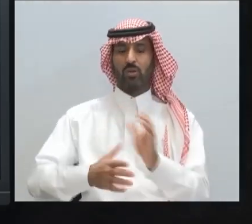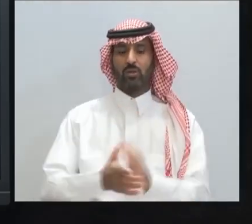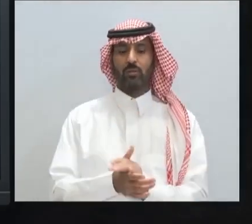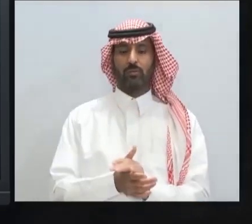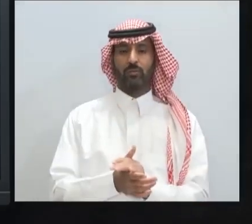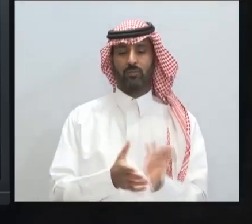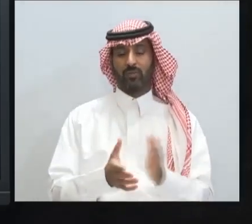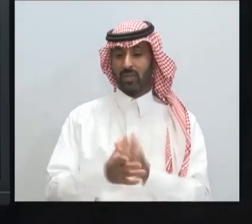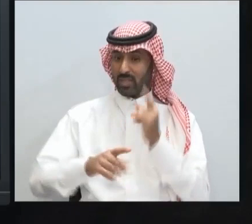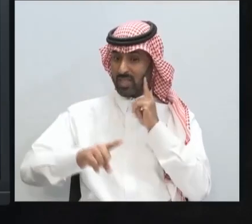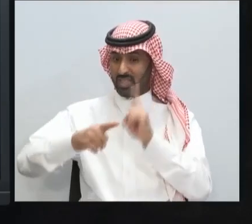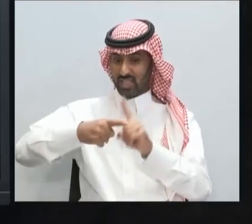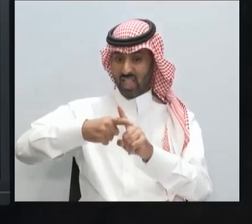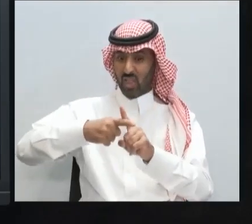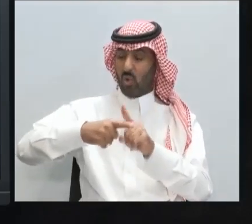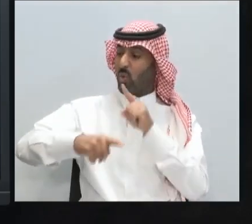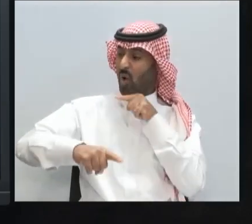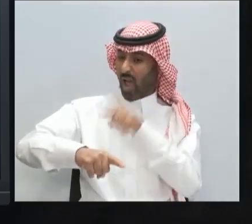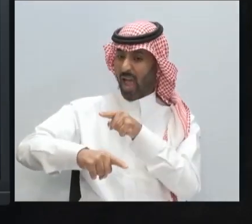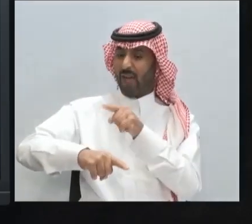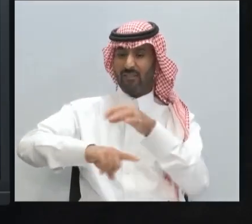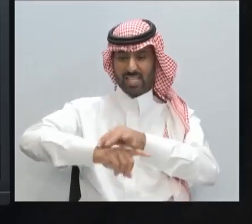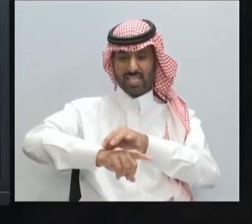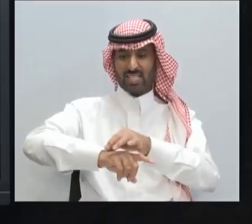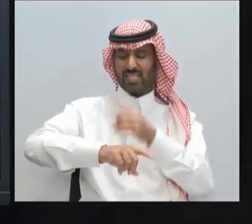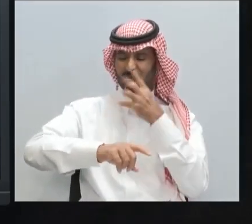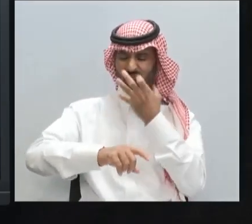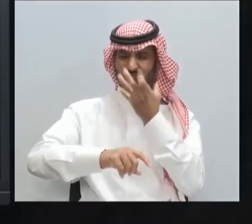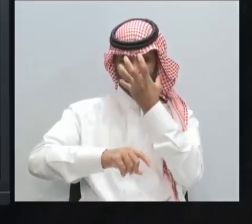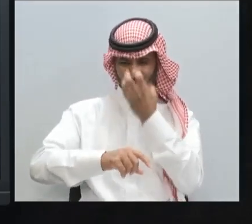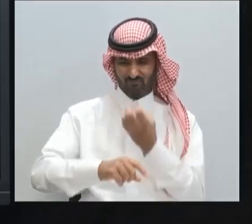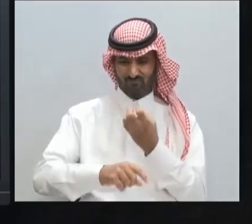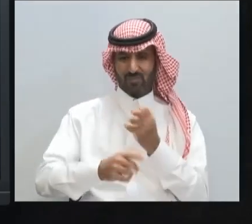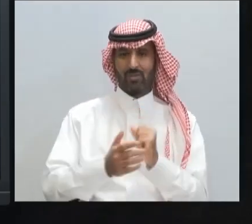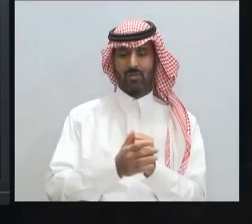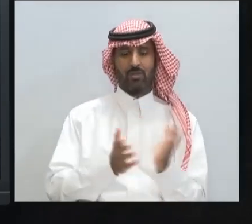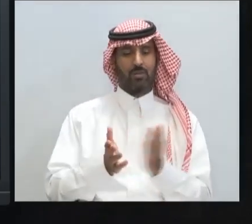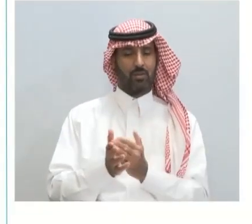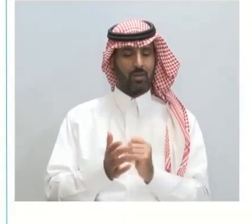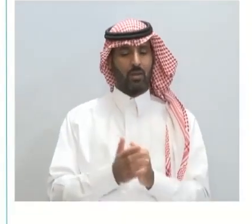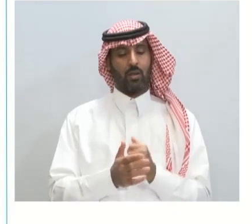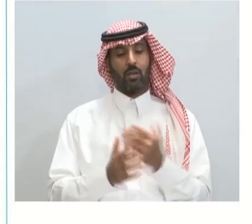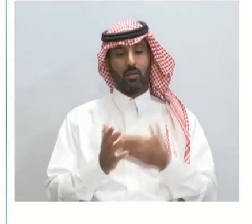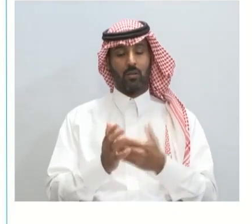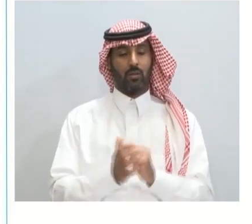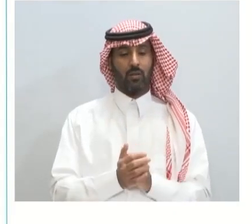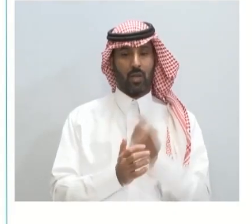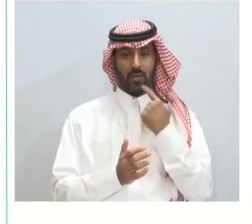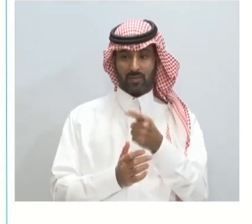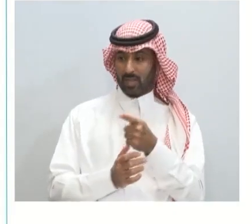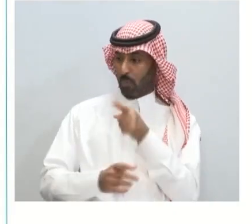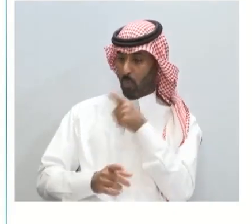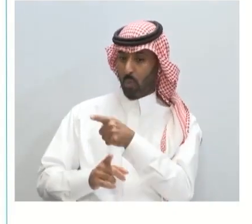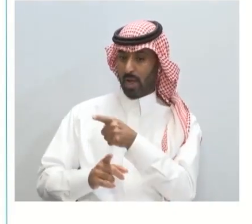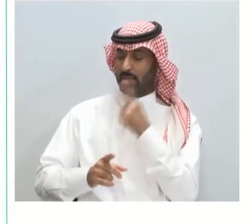the test is positive, it means that you have this disease. Last one here. If